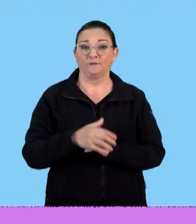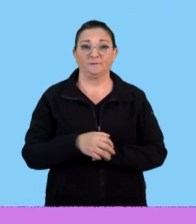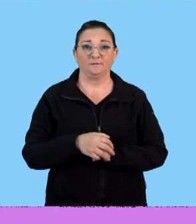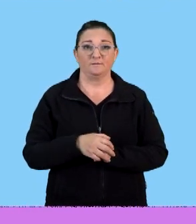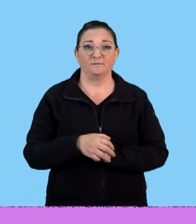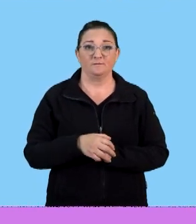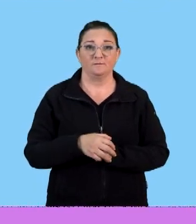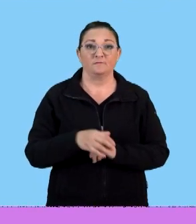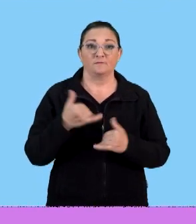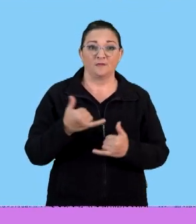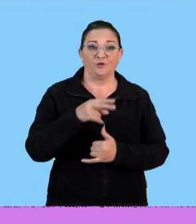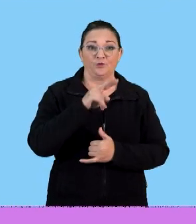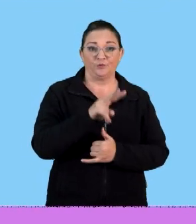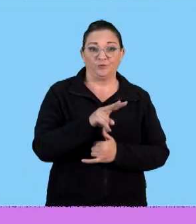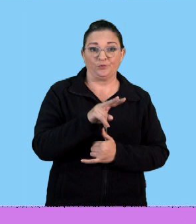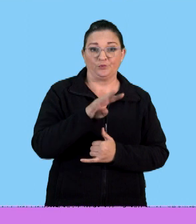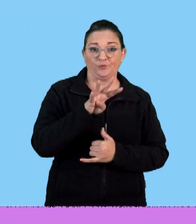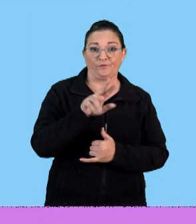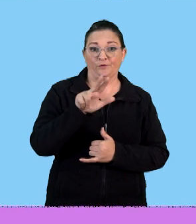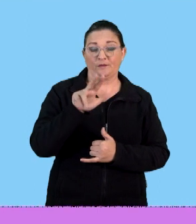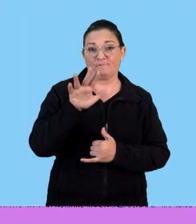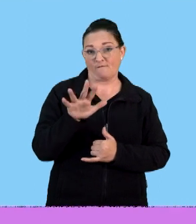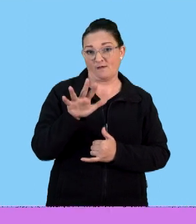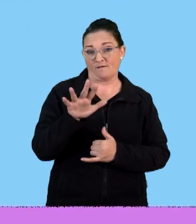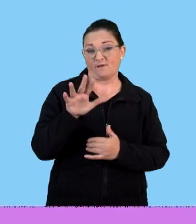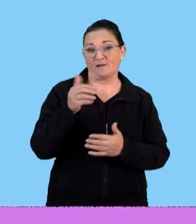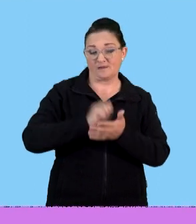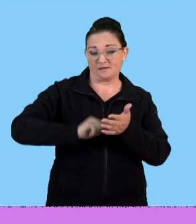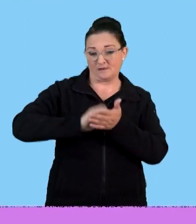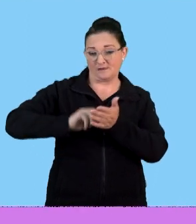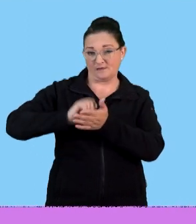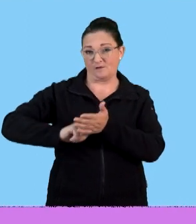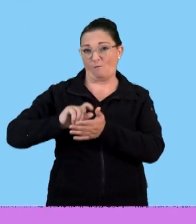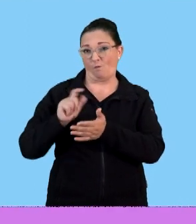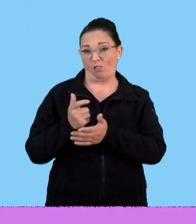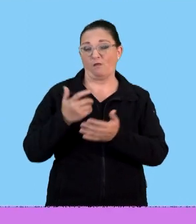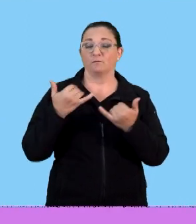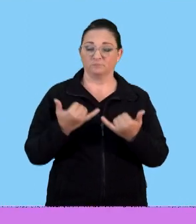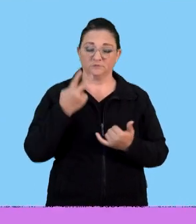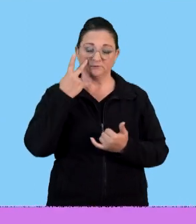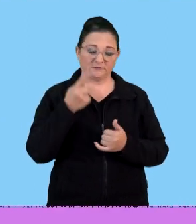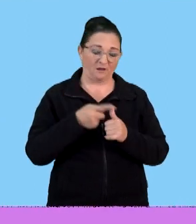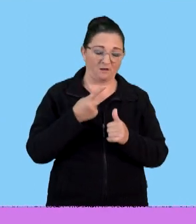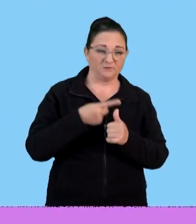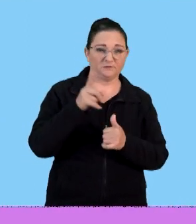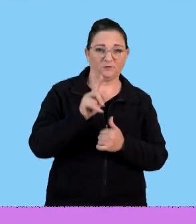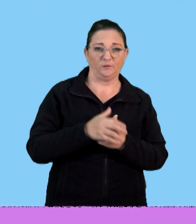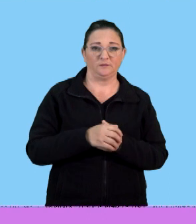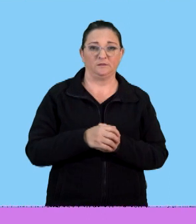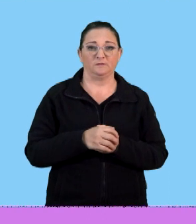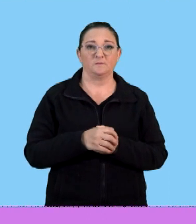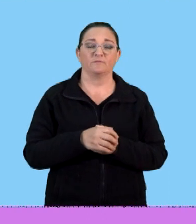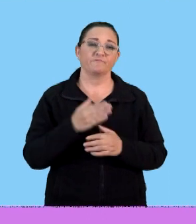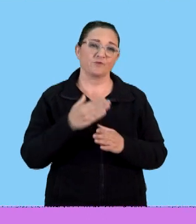happen now? First, I'm going to take my 2,485 and I'll subtract all these known values, right? So let's